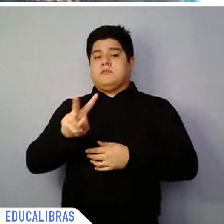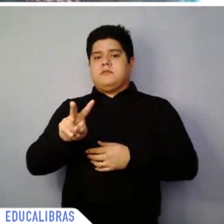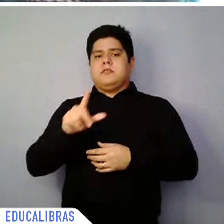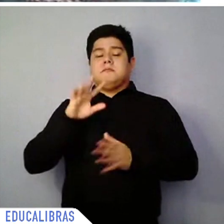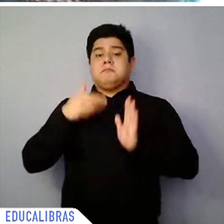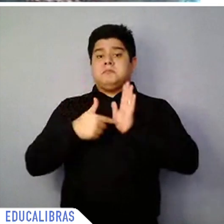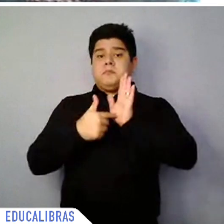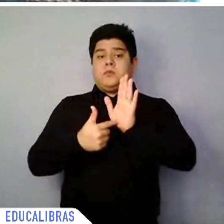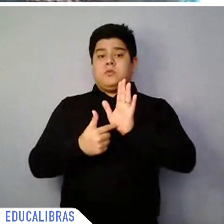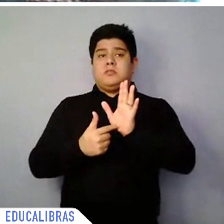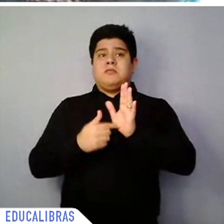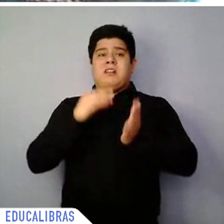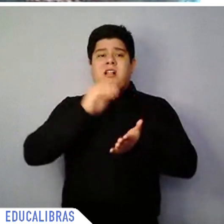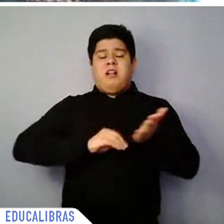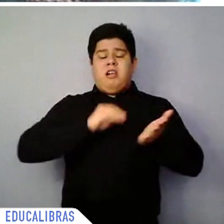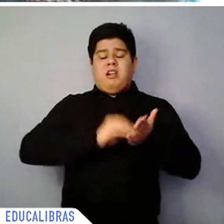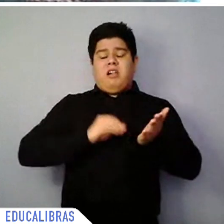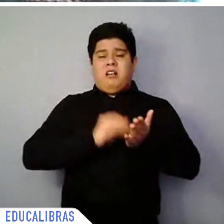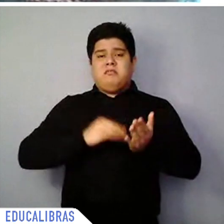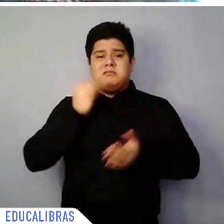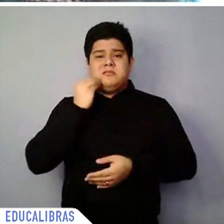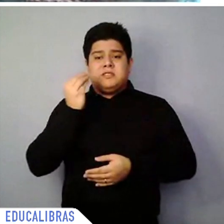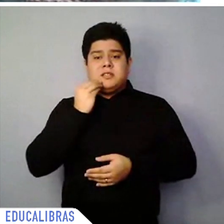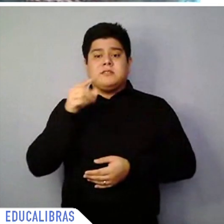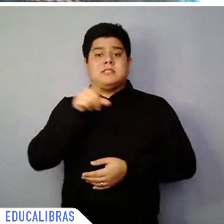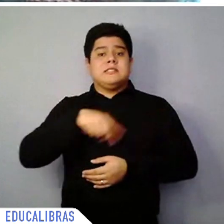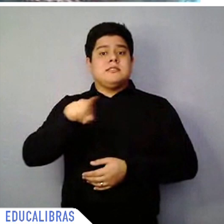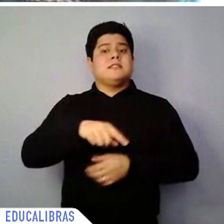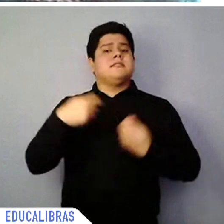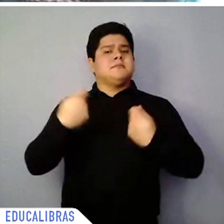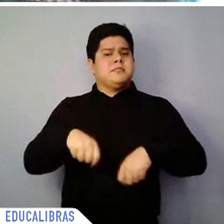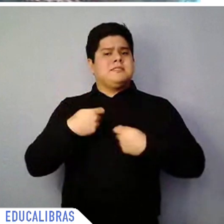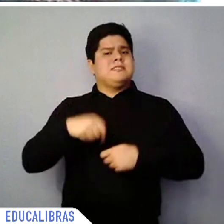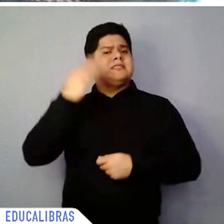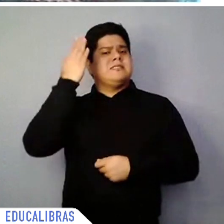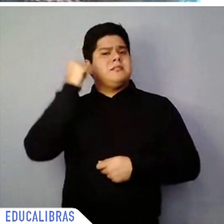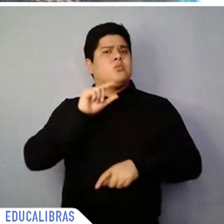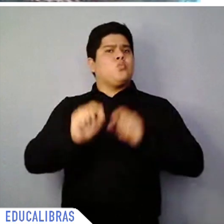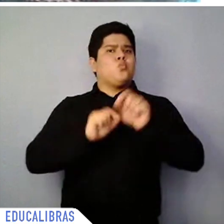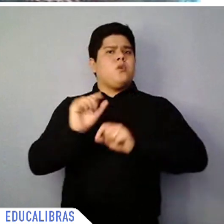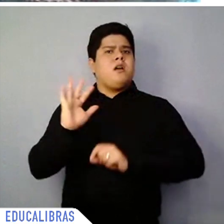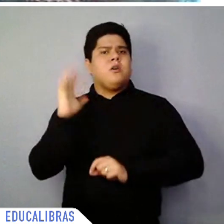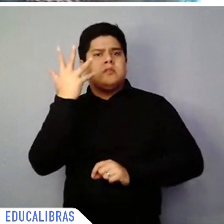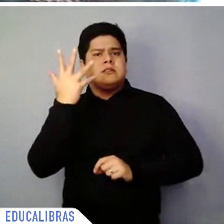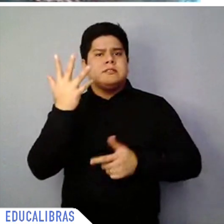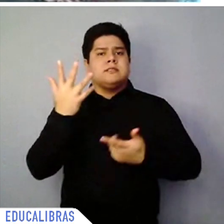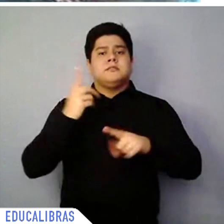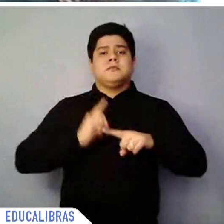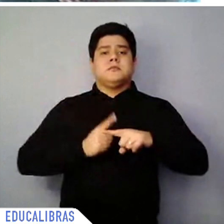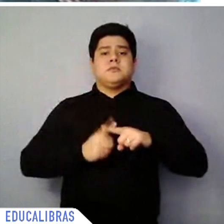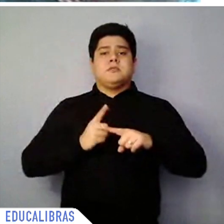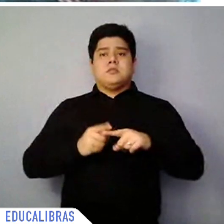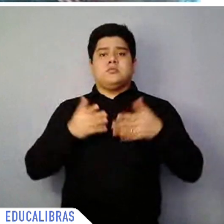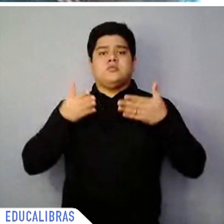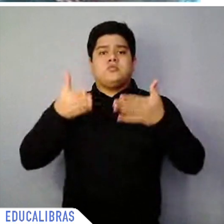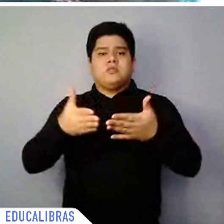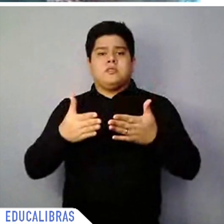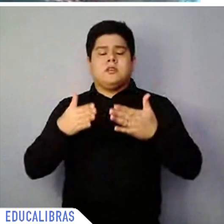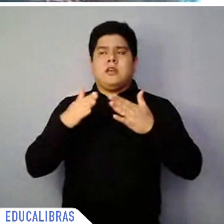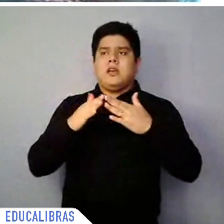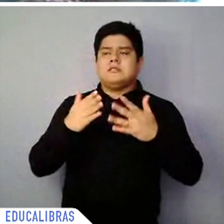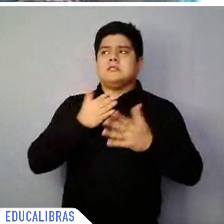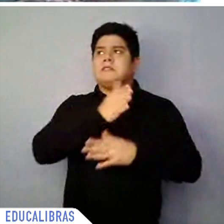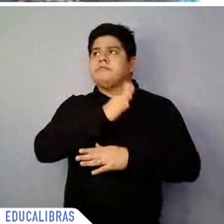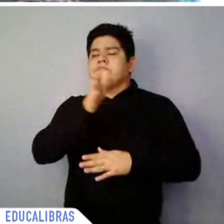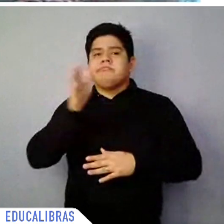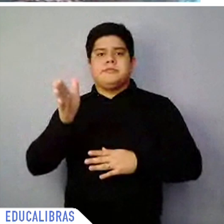has carried out a research on this that shows how weak this training is now, because they are the ones